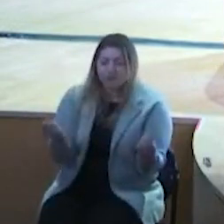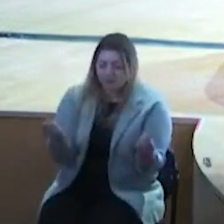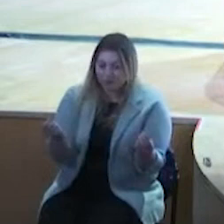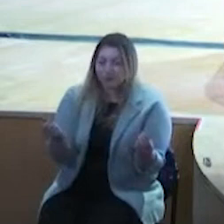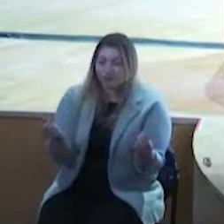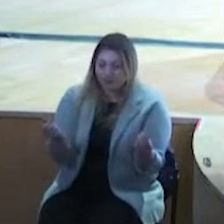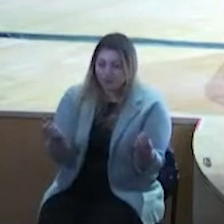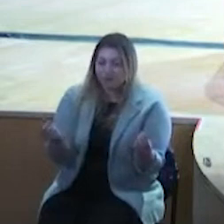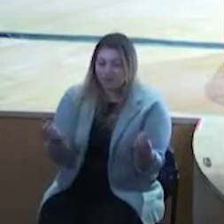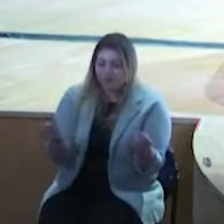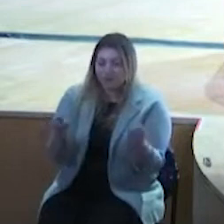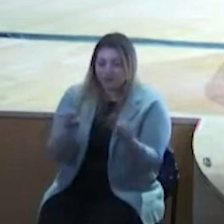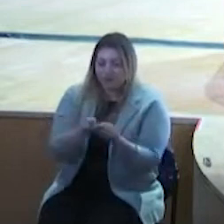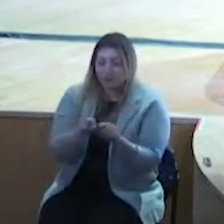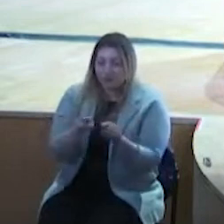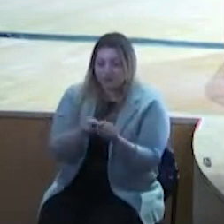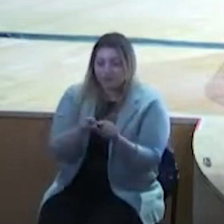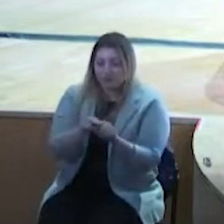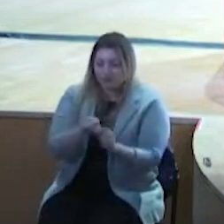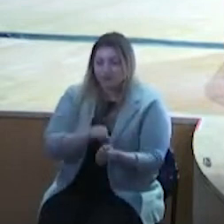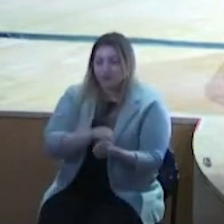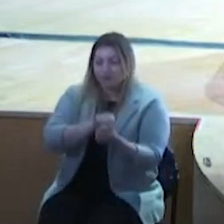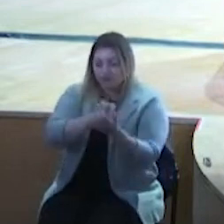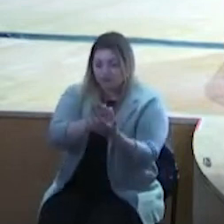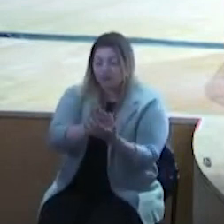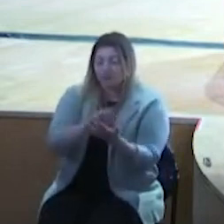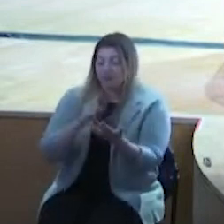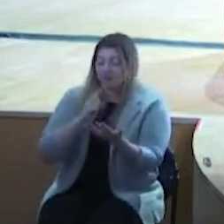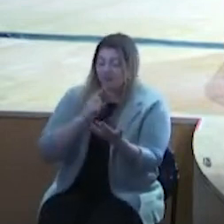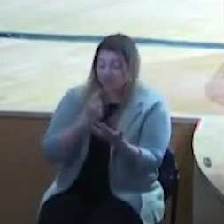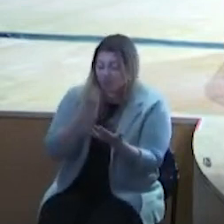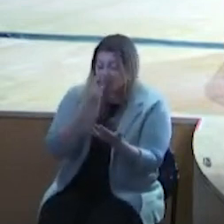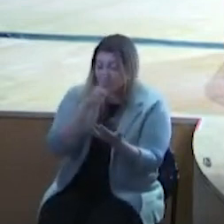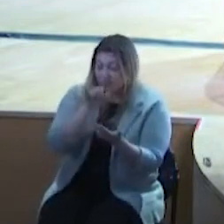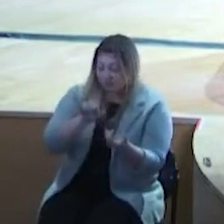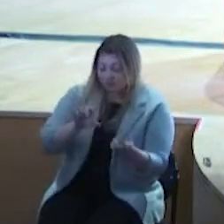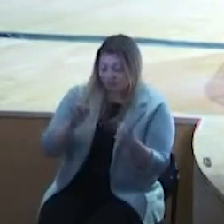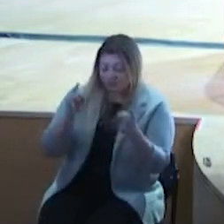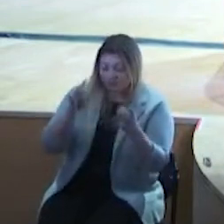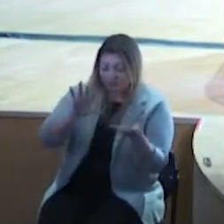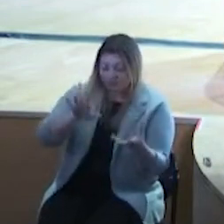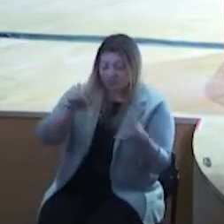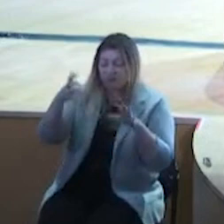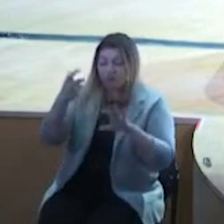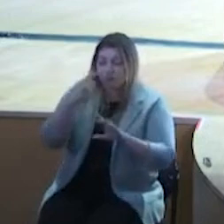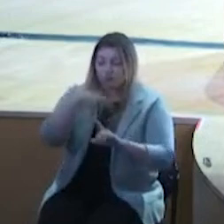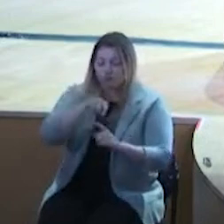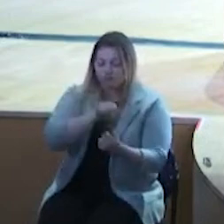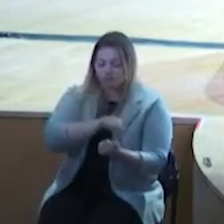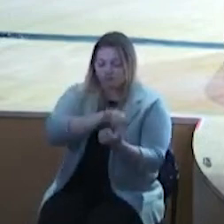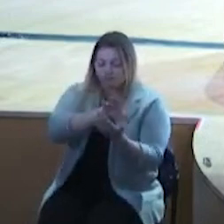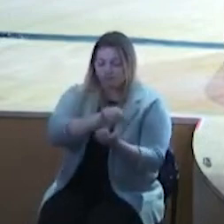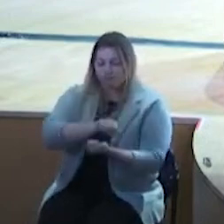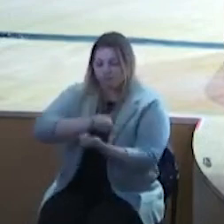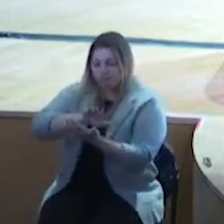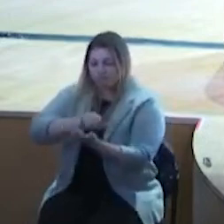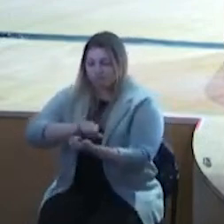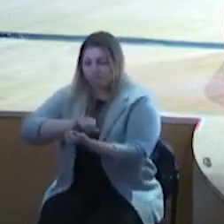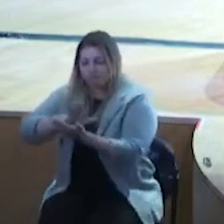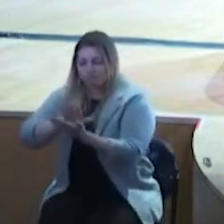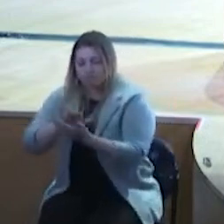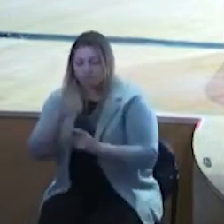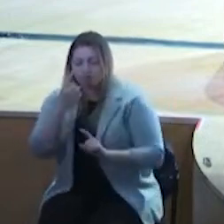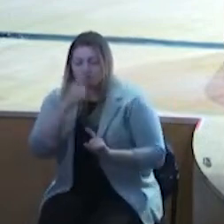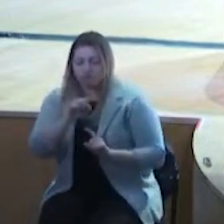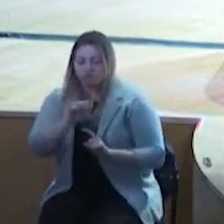and addressing the severity and crisis that you're facing. For